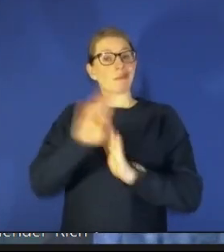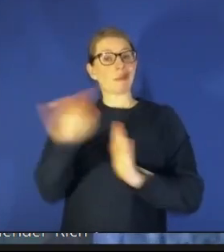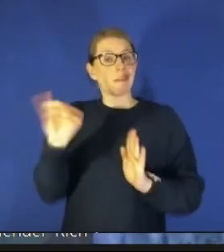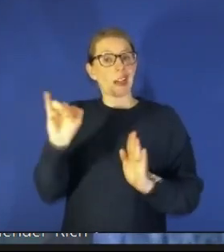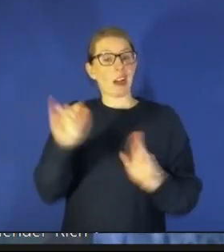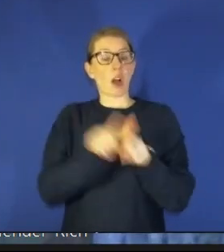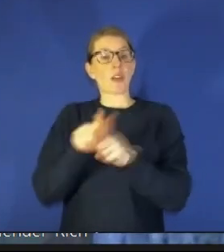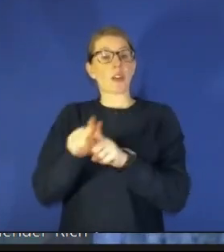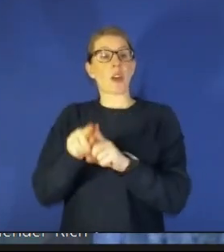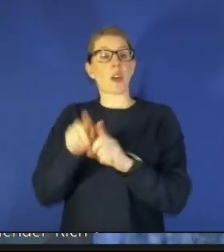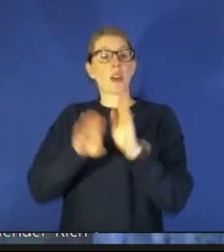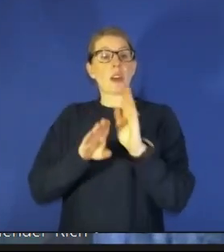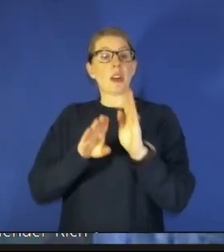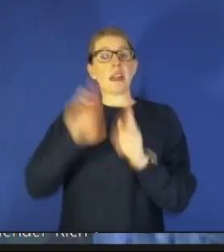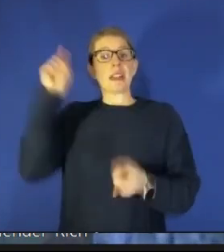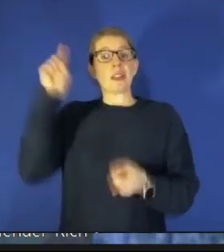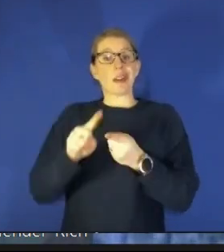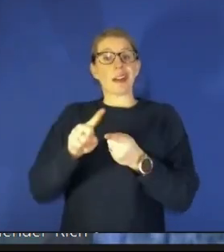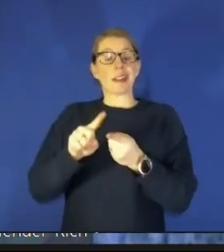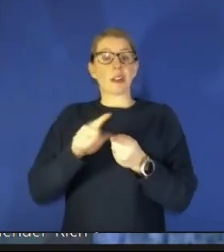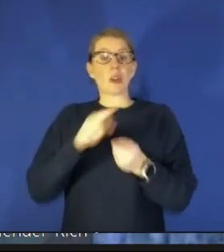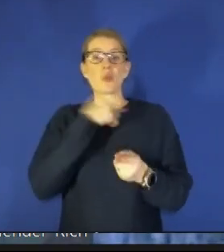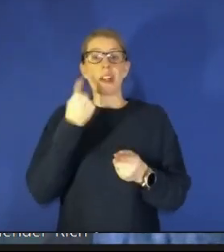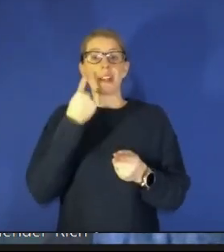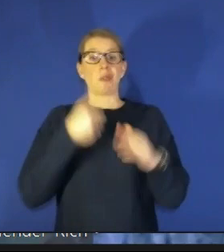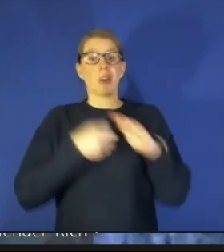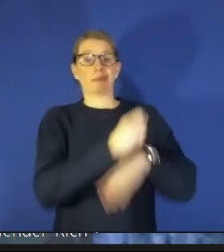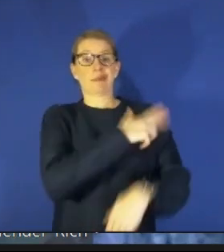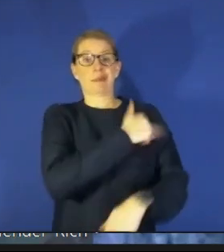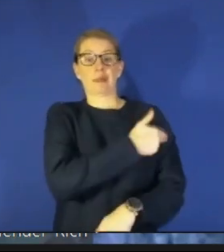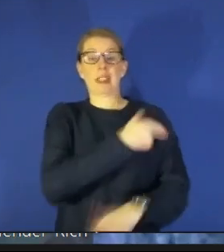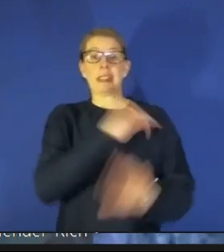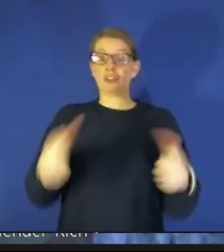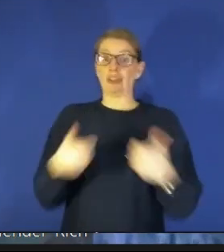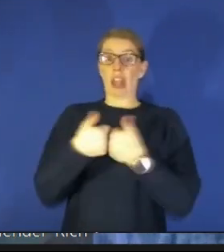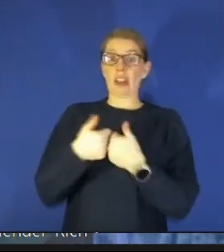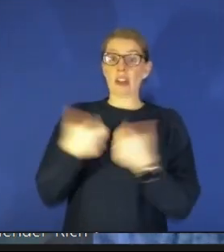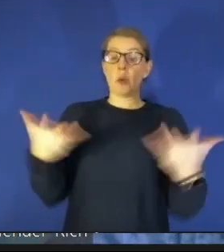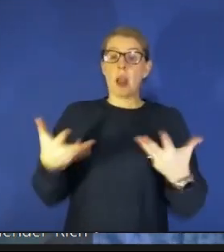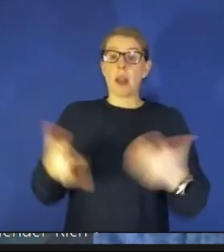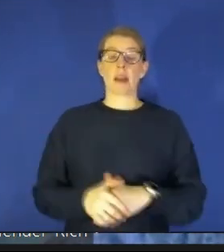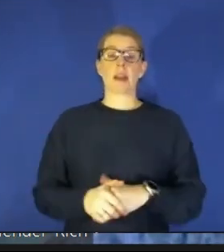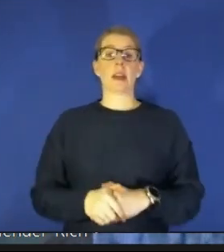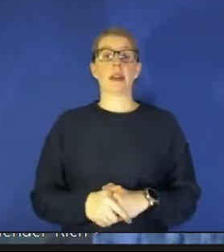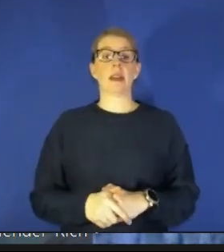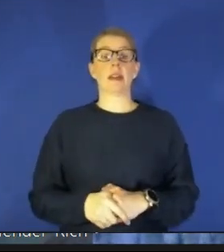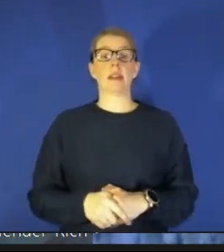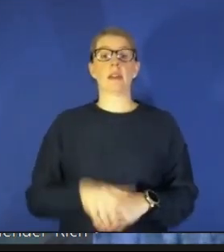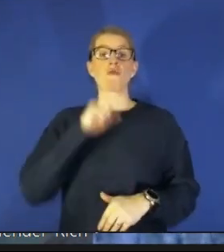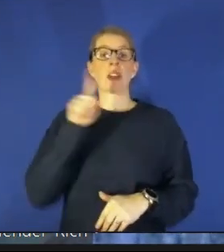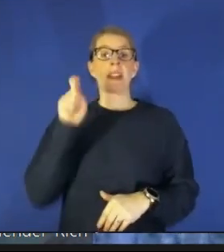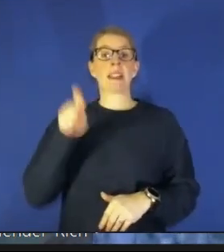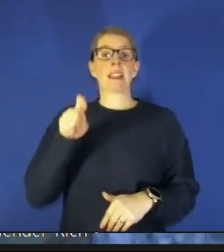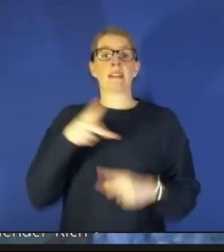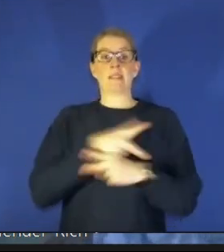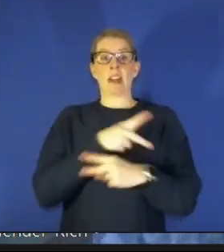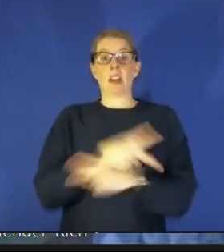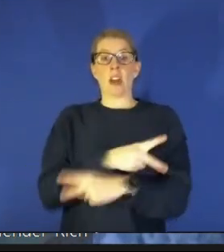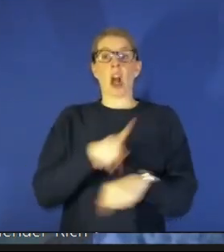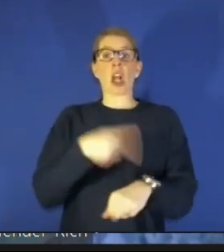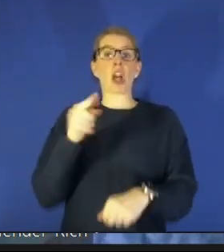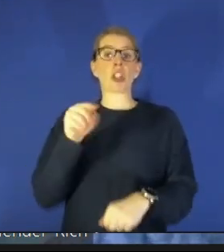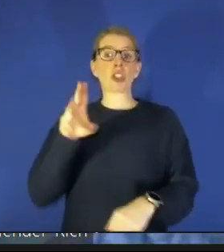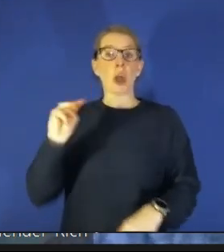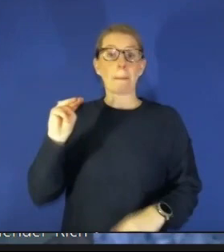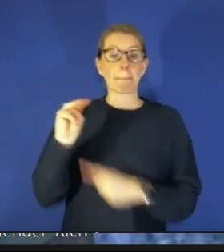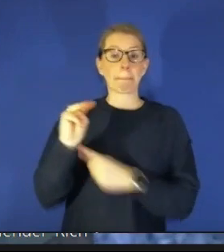importantly decrease risk of hospitalization. The challenge is that we really need to figure out a more long-term solution. And